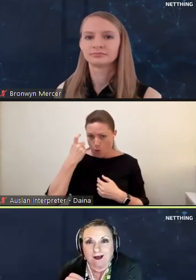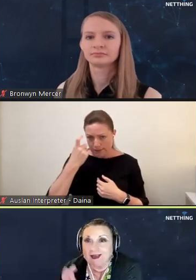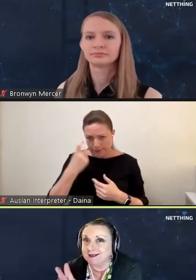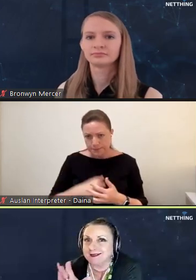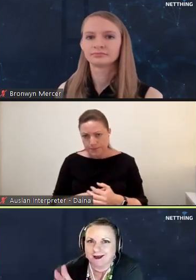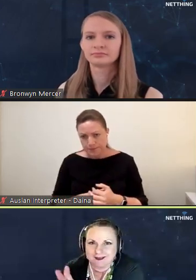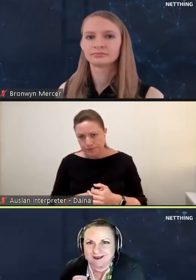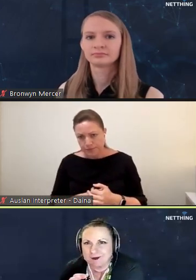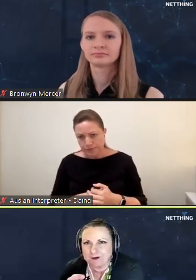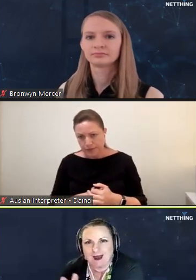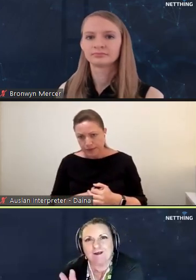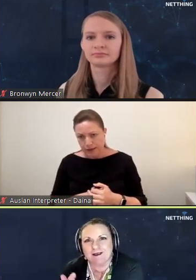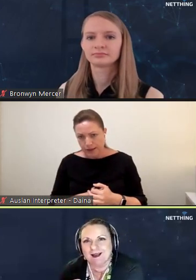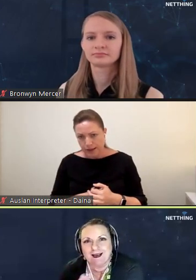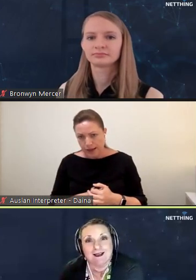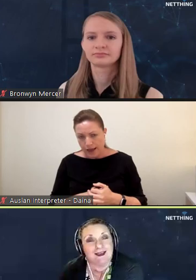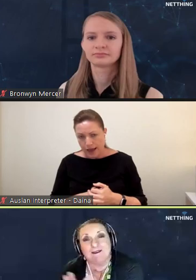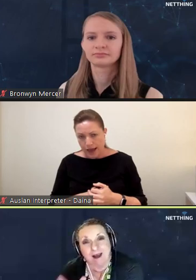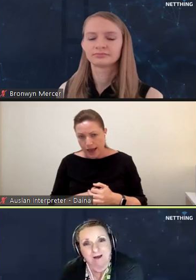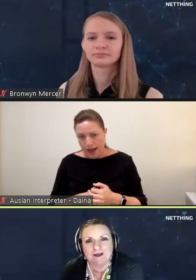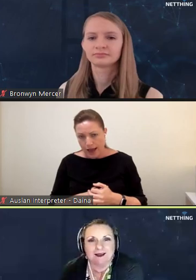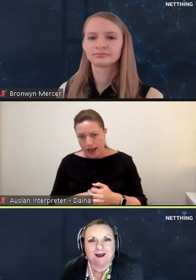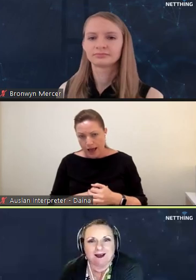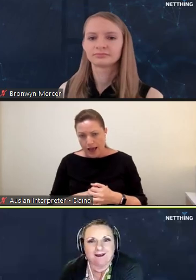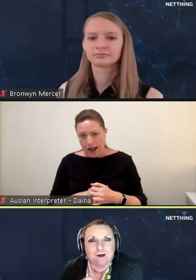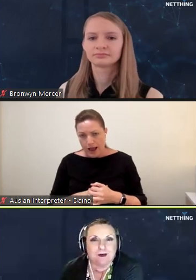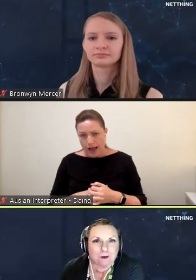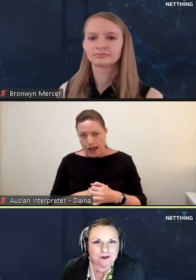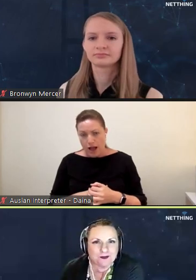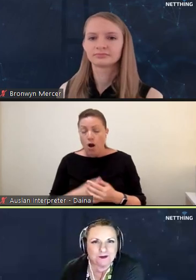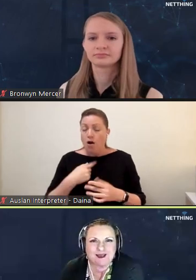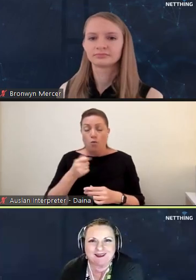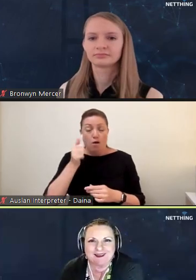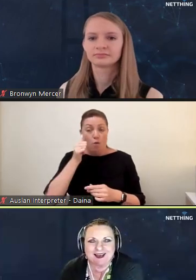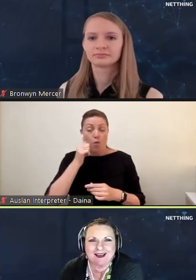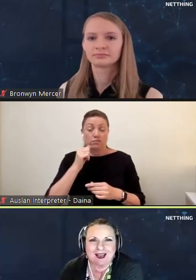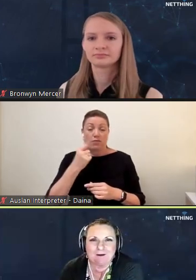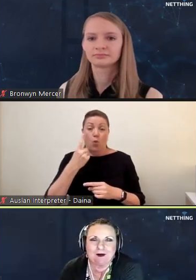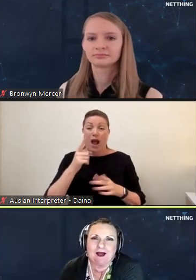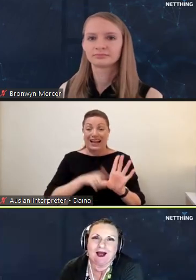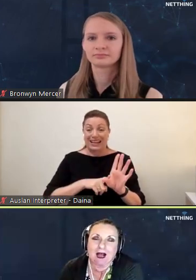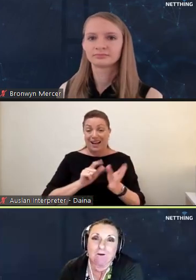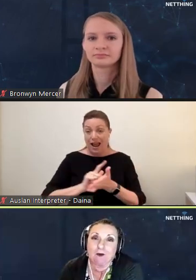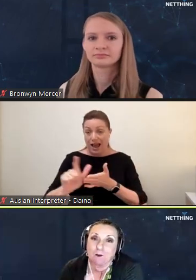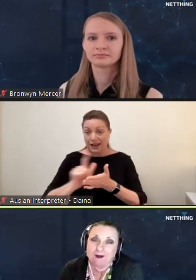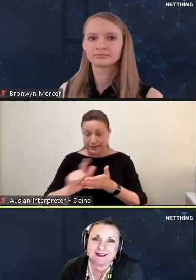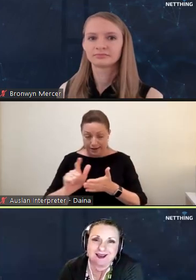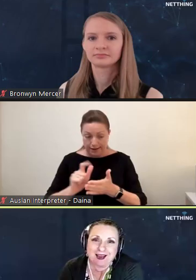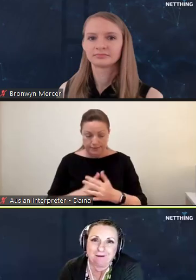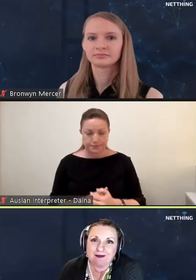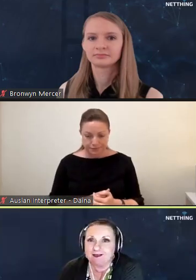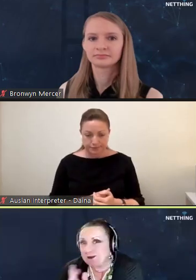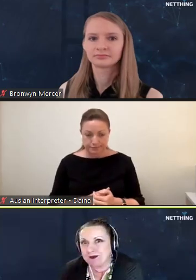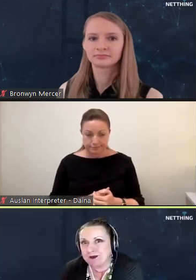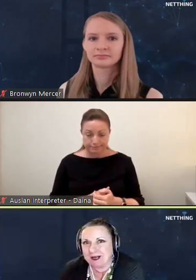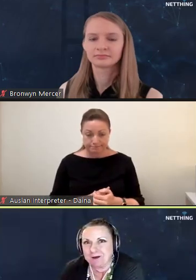our Kickstarters who gathered in the year after Toby brought us all together down in Canberra, when we met